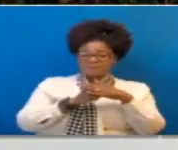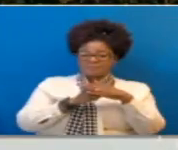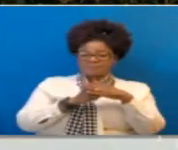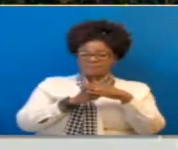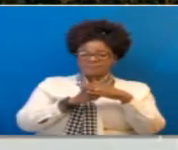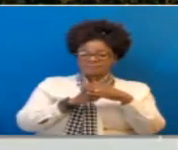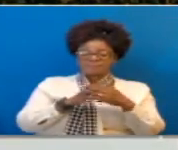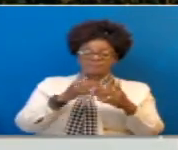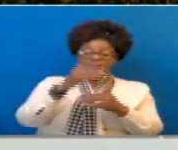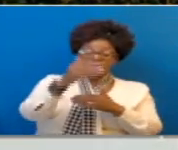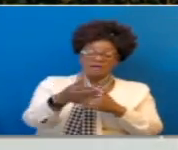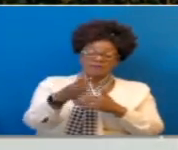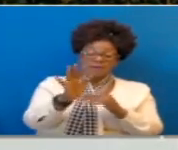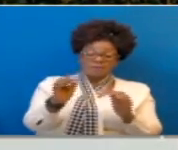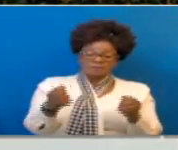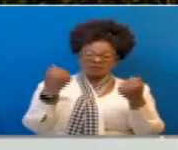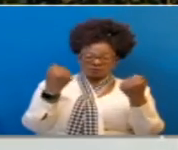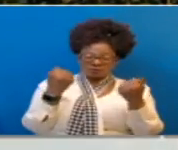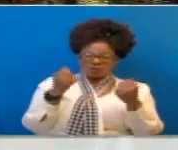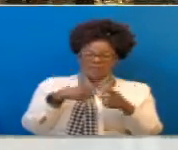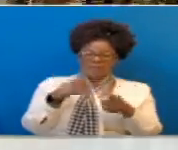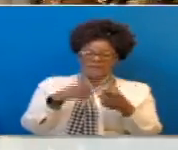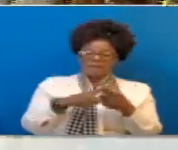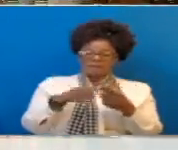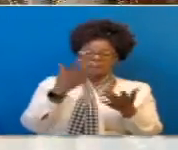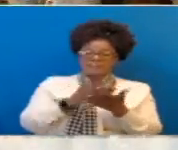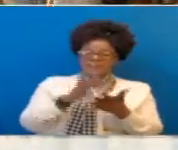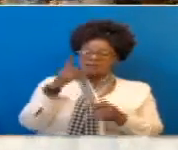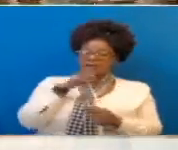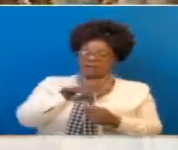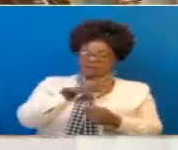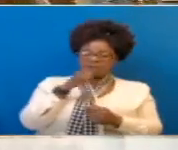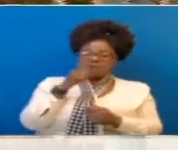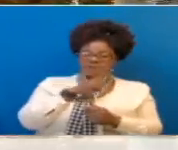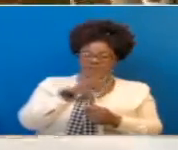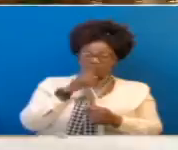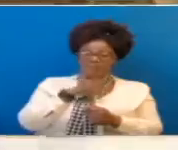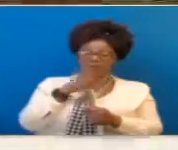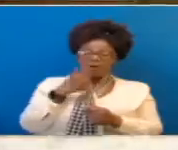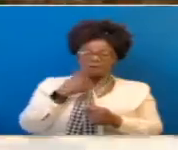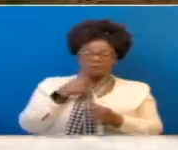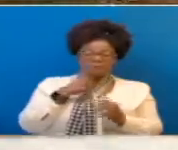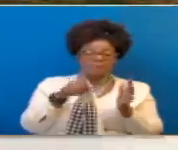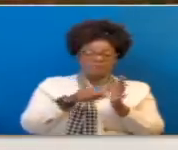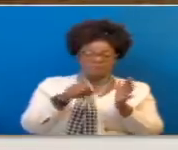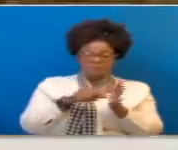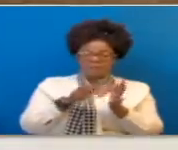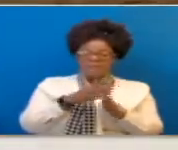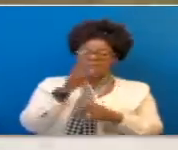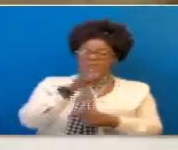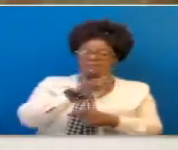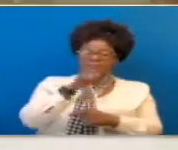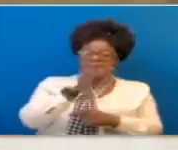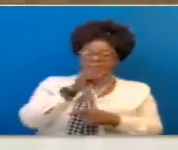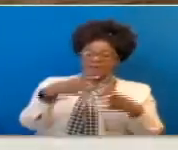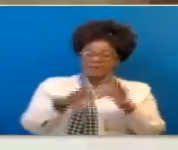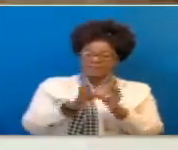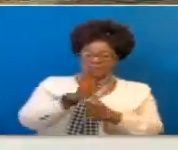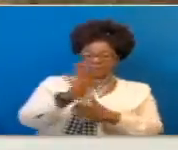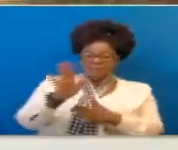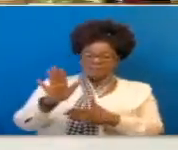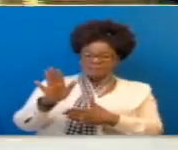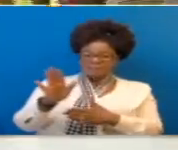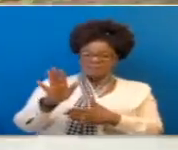However, after Mary was rescued, things were tough at home. There was unbearable tension and the bitterness by her family.